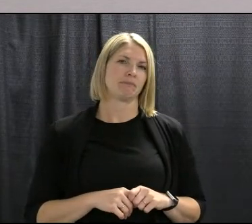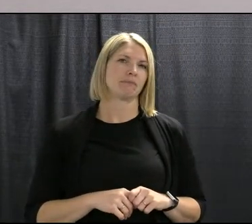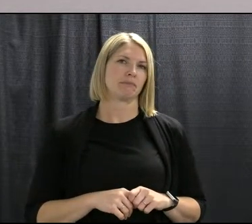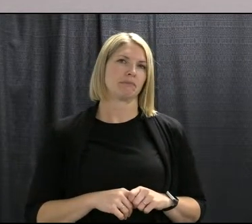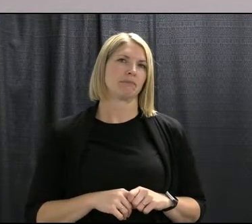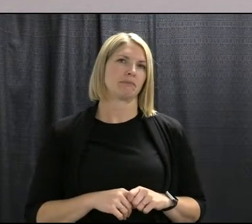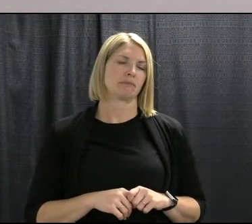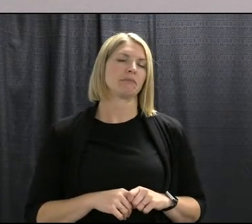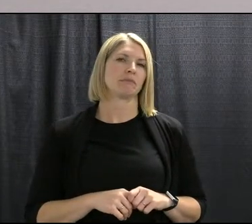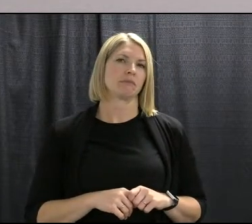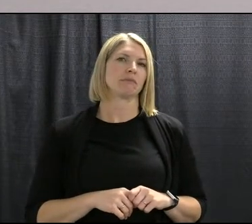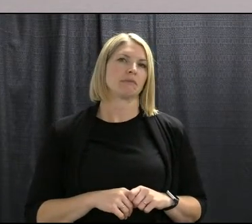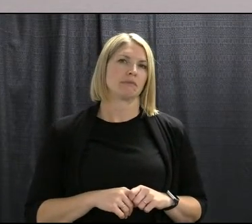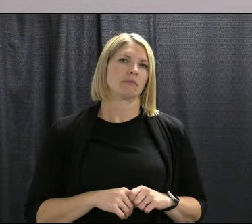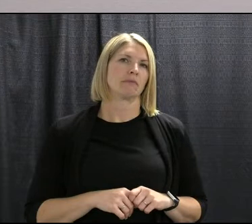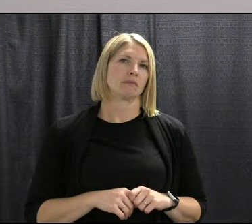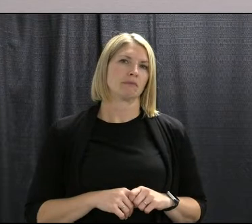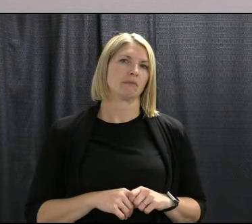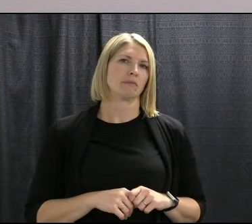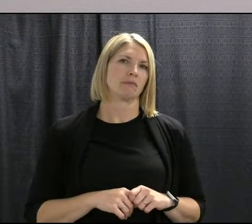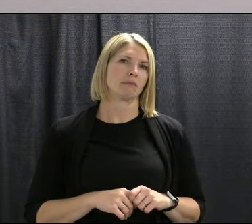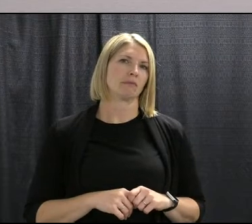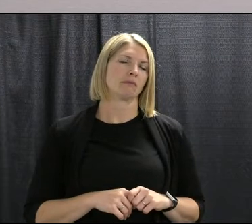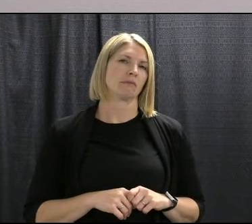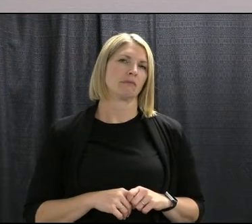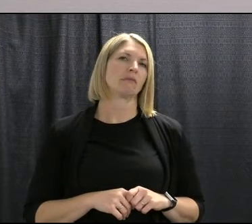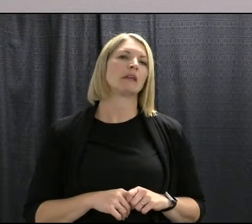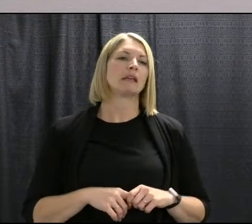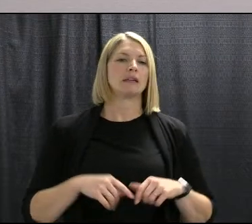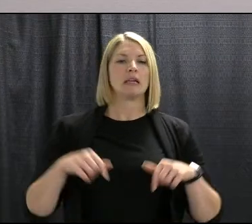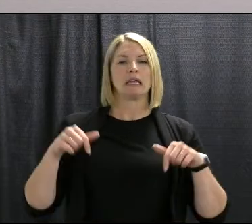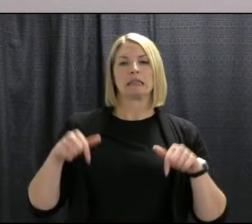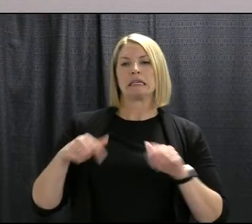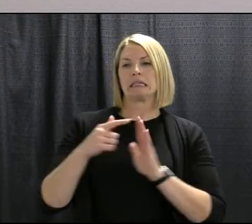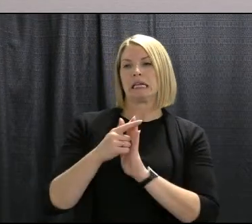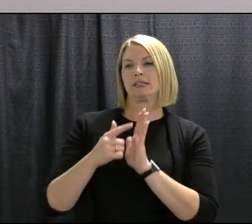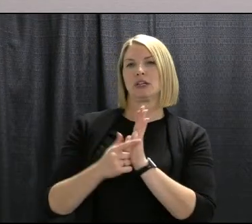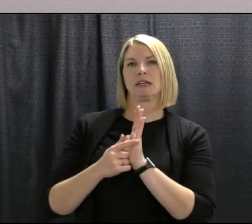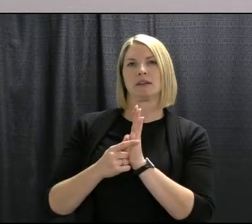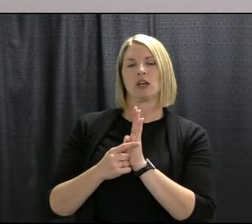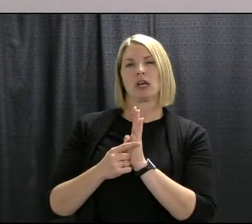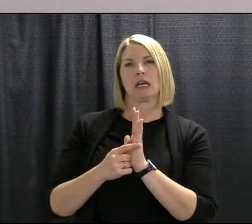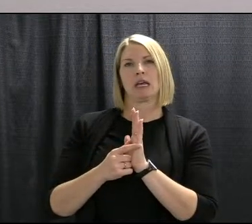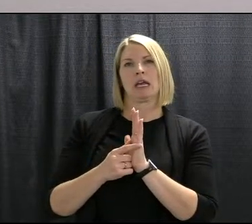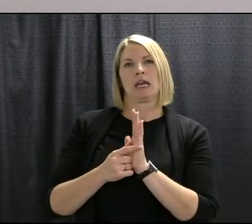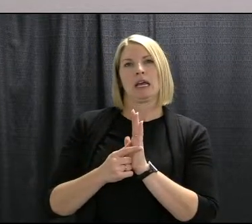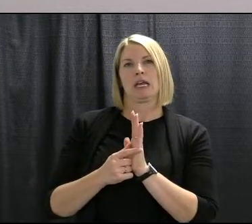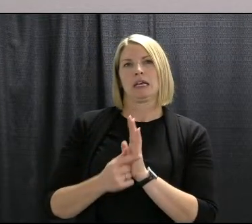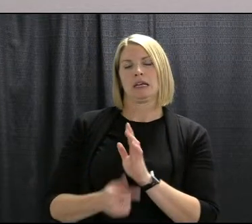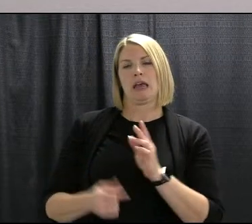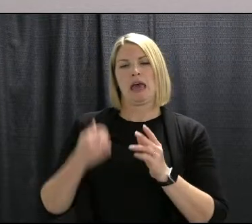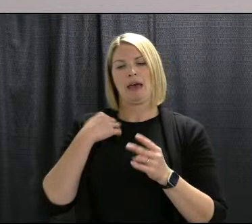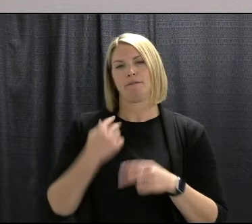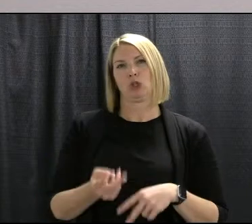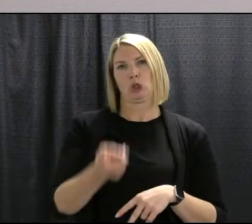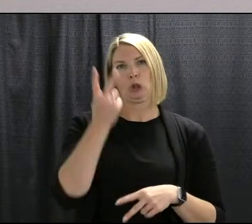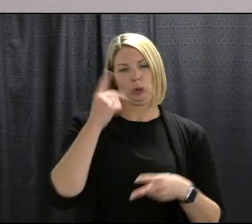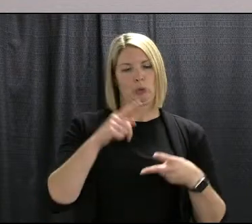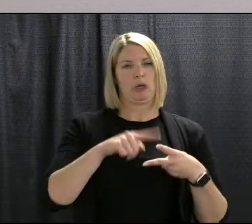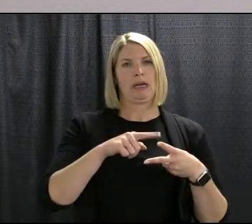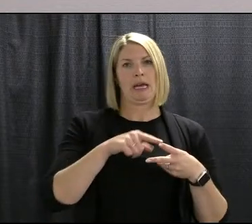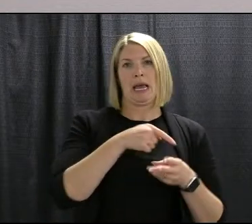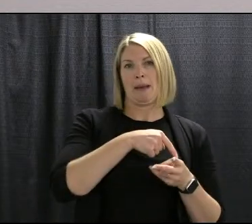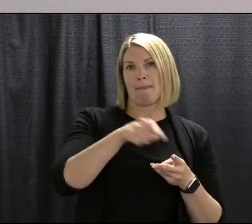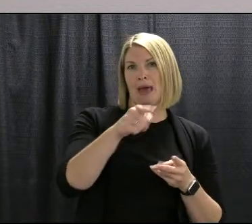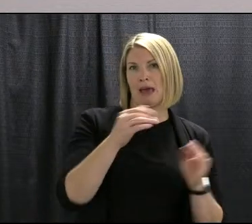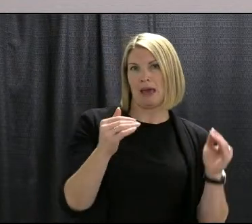This borrows and looks at, from across jurisdictions, both pay equity and pay transparency. There are two different, there are some